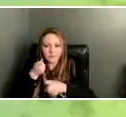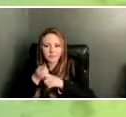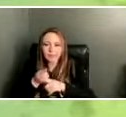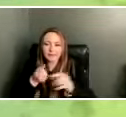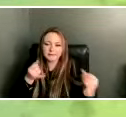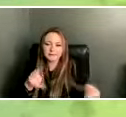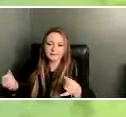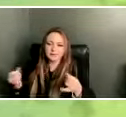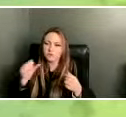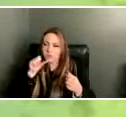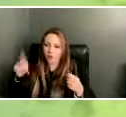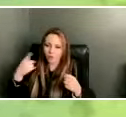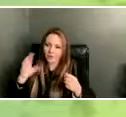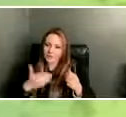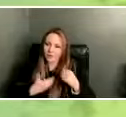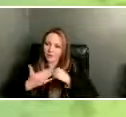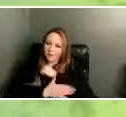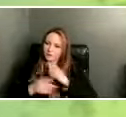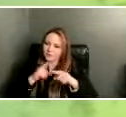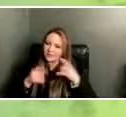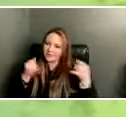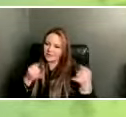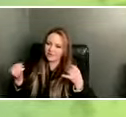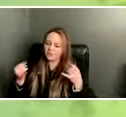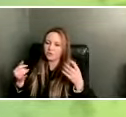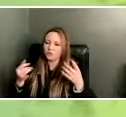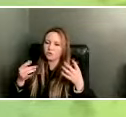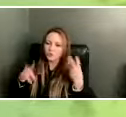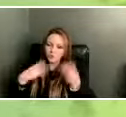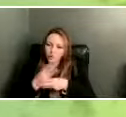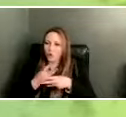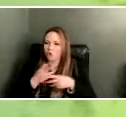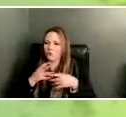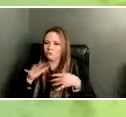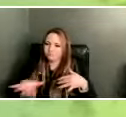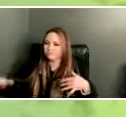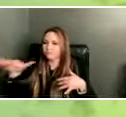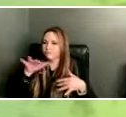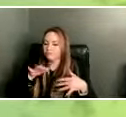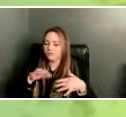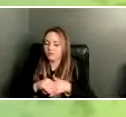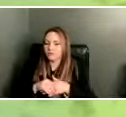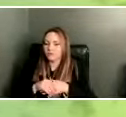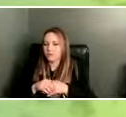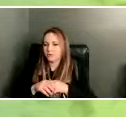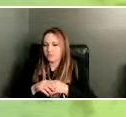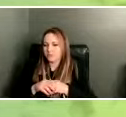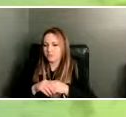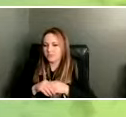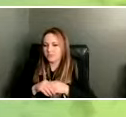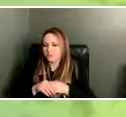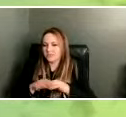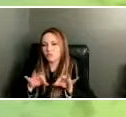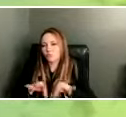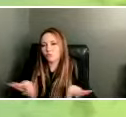individuals, impacting not only our country, individuals, but our country and the world, our surrounding world. And so it's